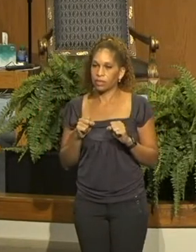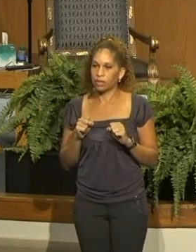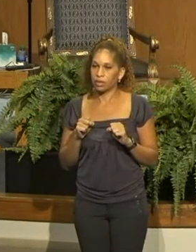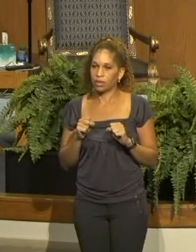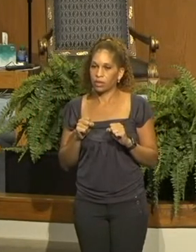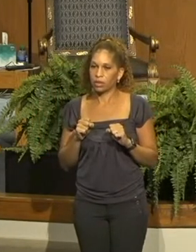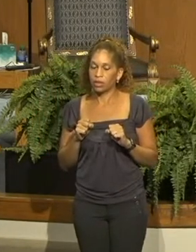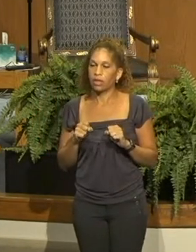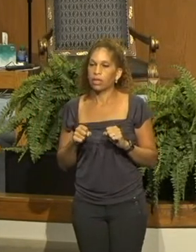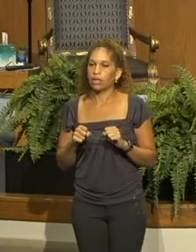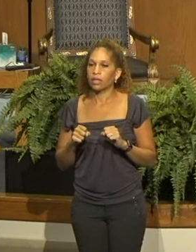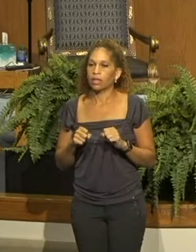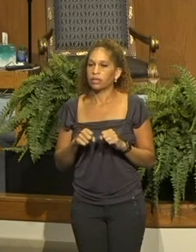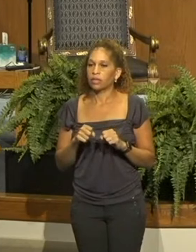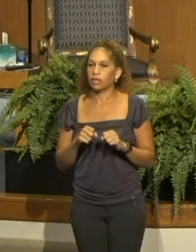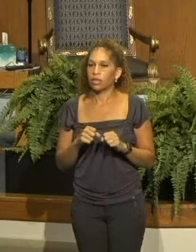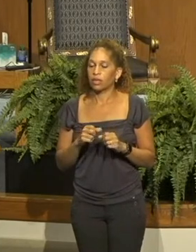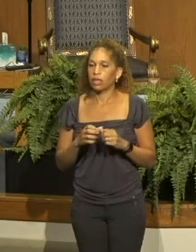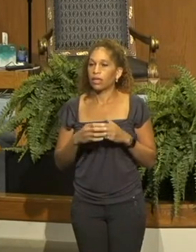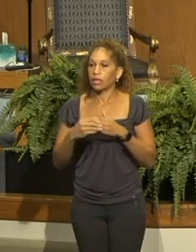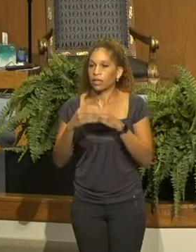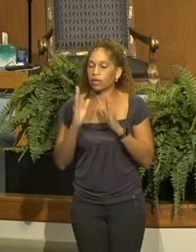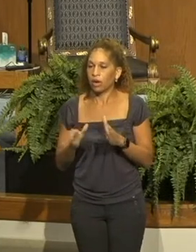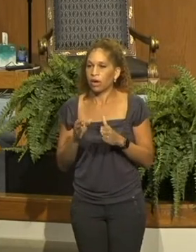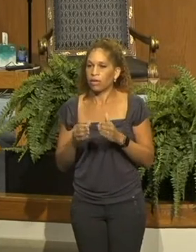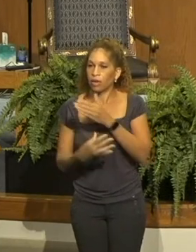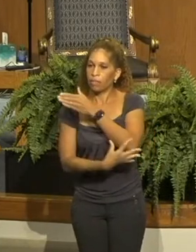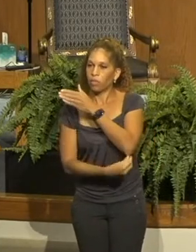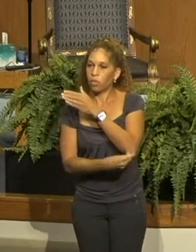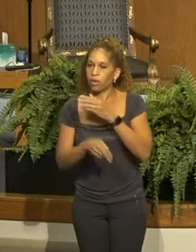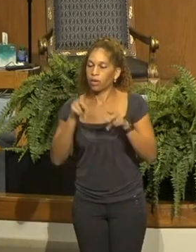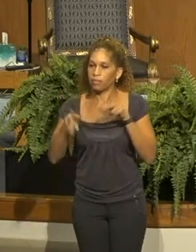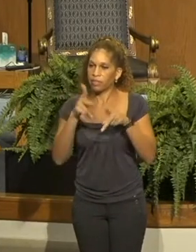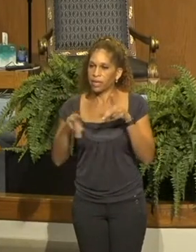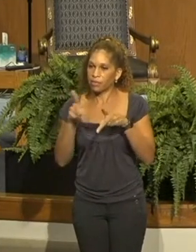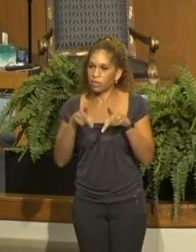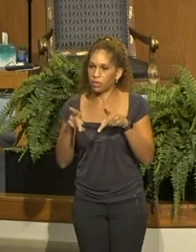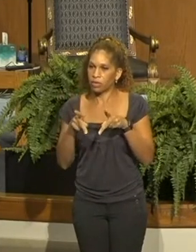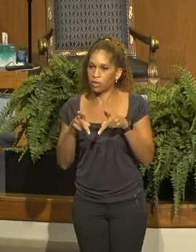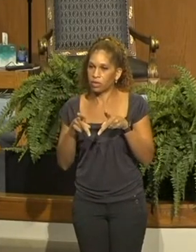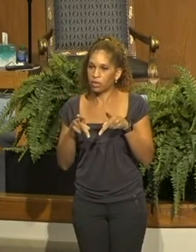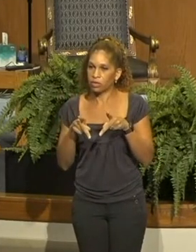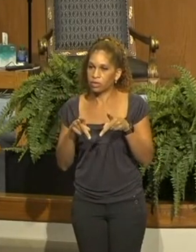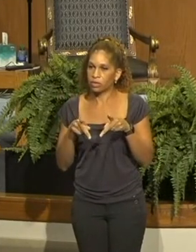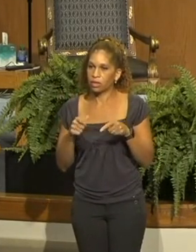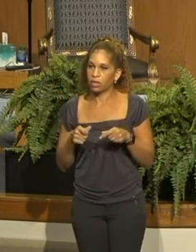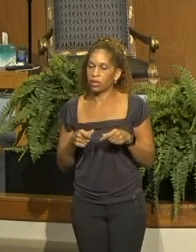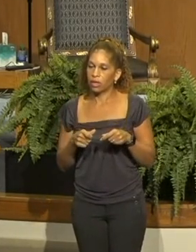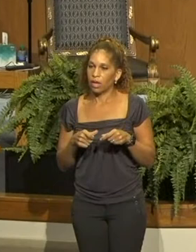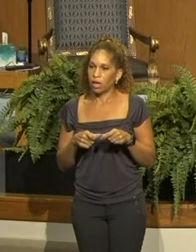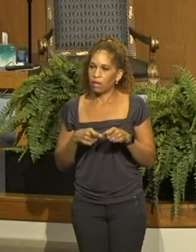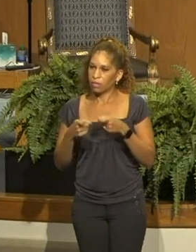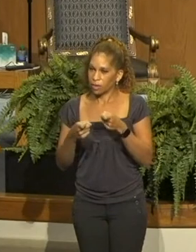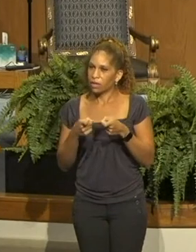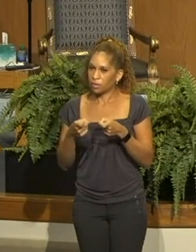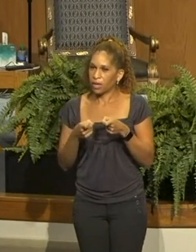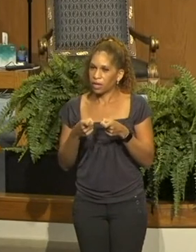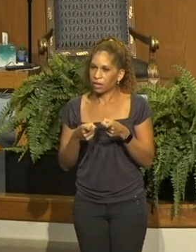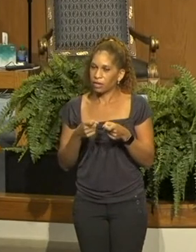He is co-chair of the Poor People's Campaign, a national call for moral revival.